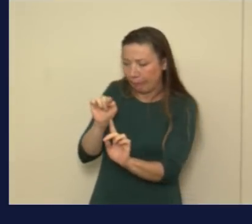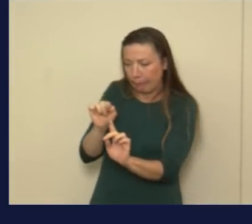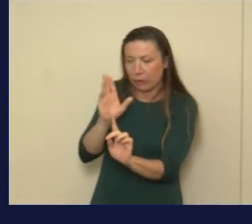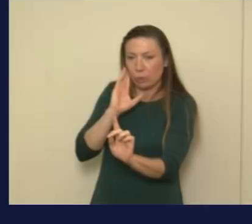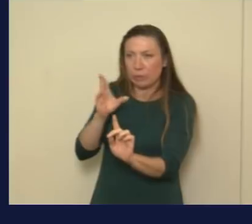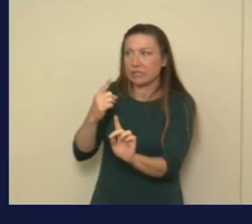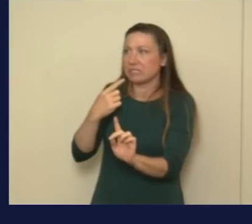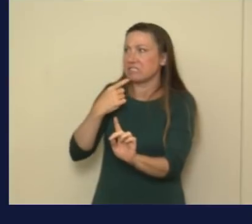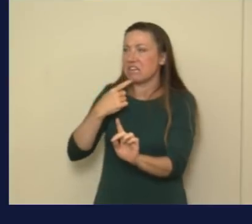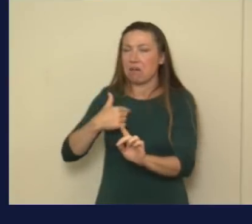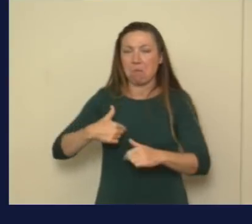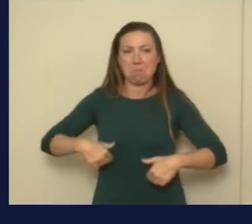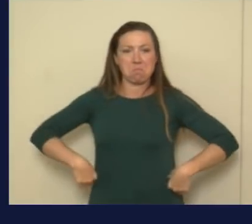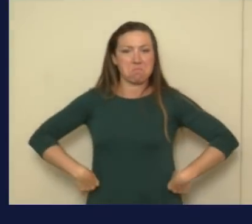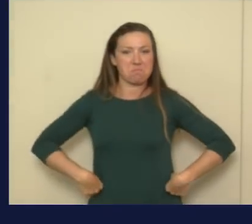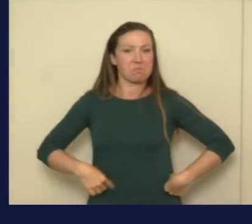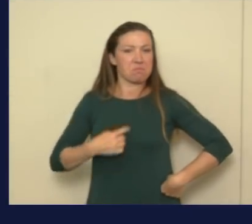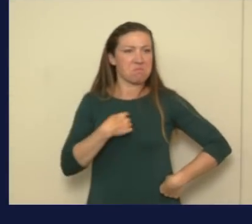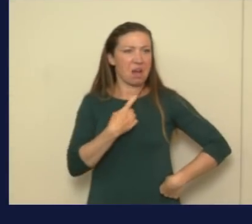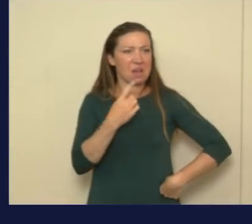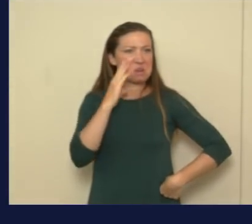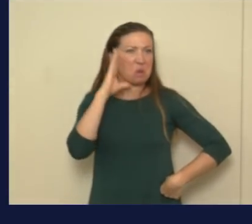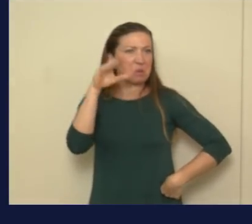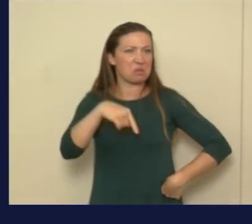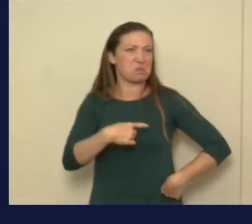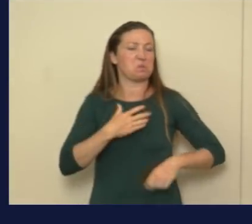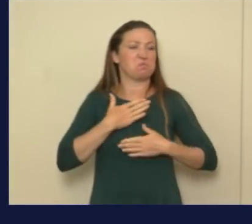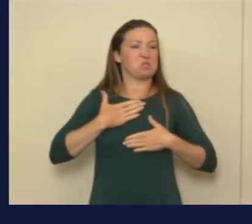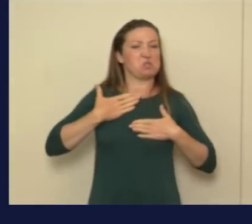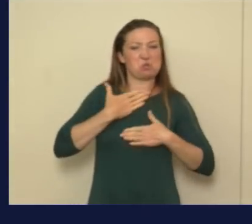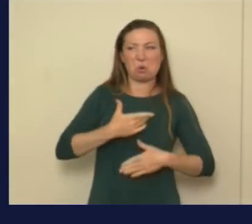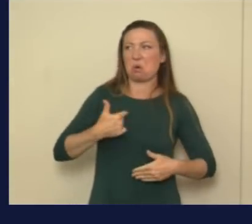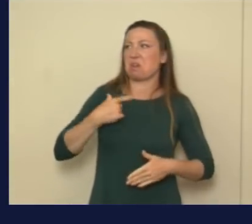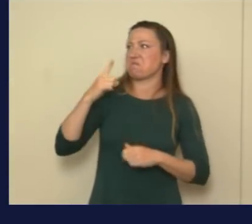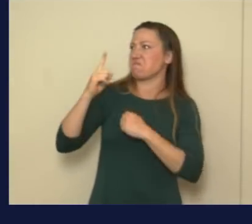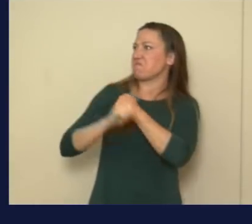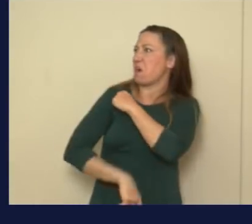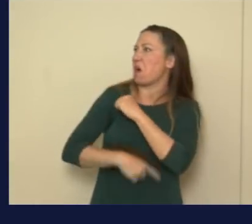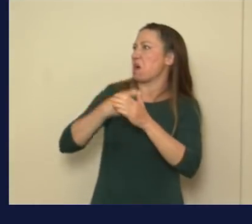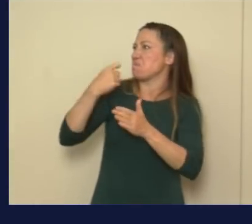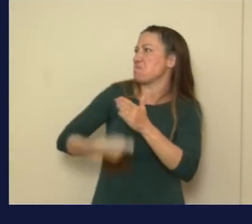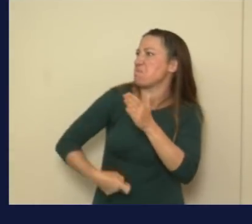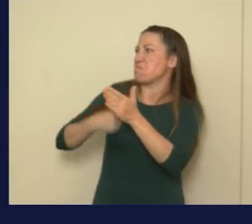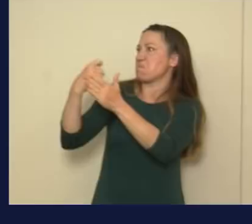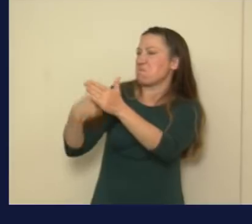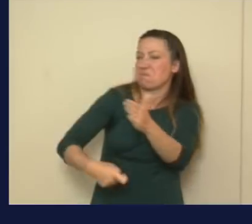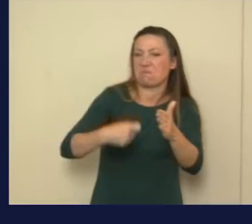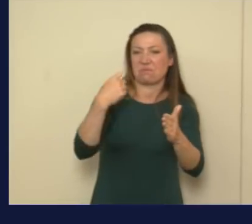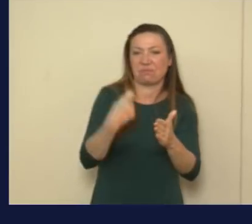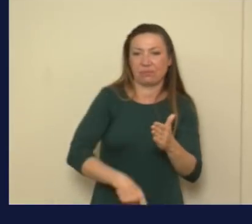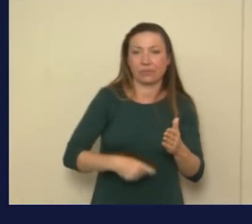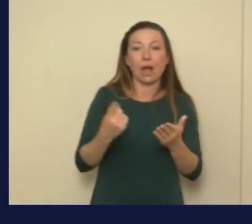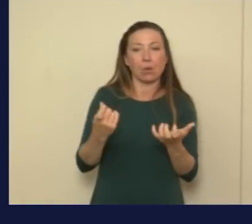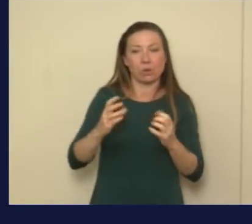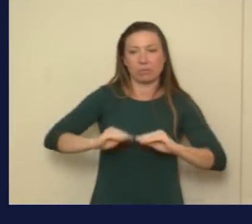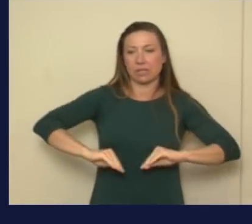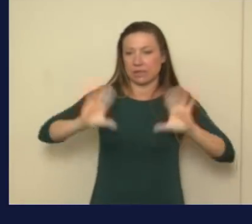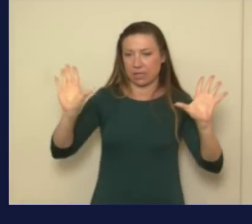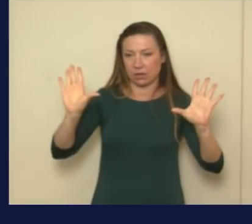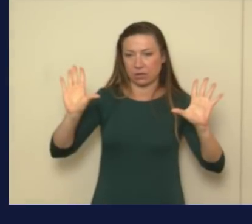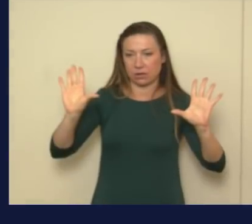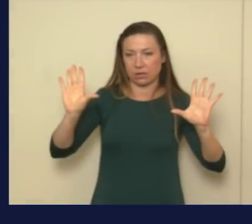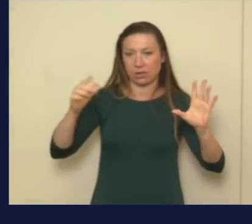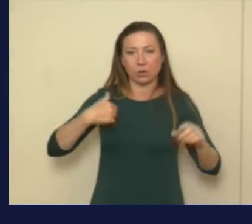to enforce against businesses and violators. I want to make everyone in New Mexico be very clear. We take no pleasure.